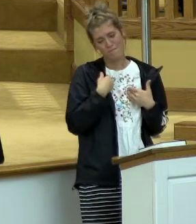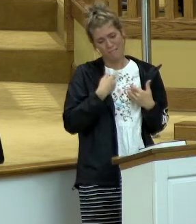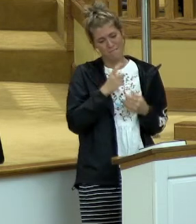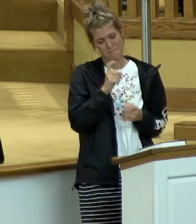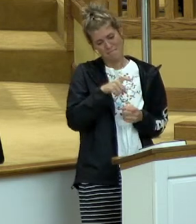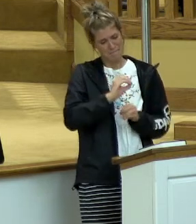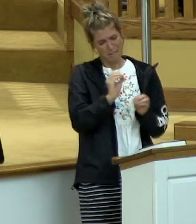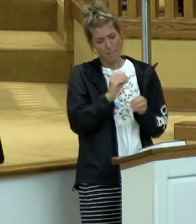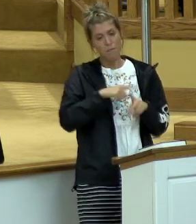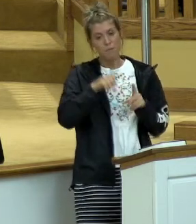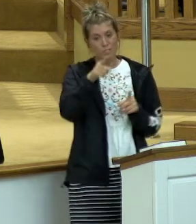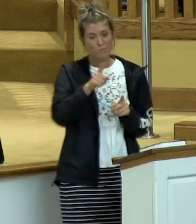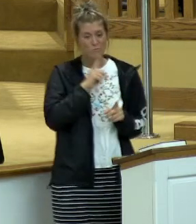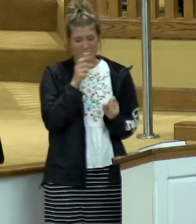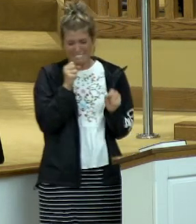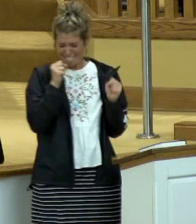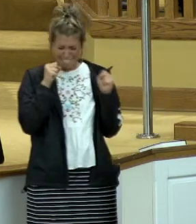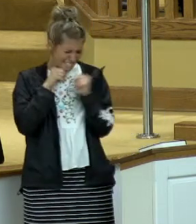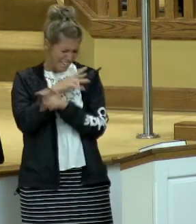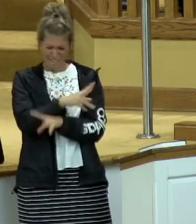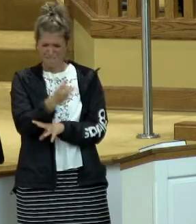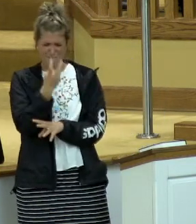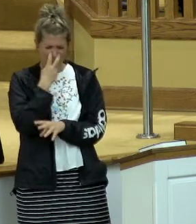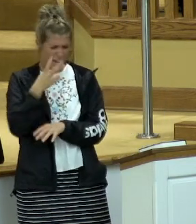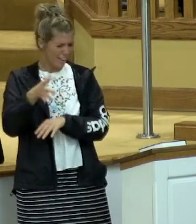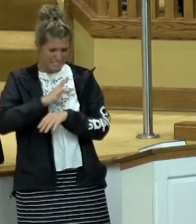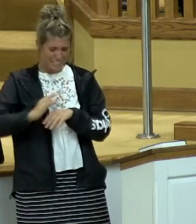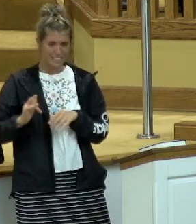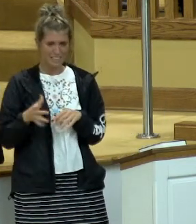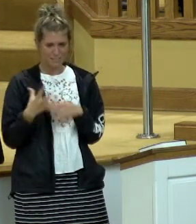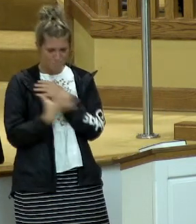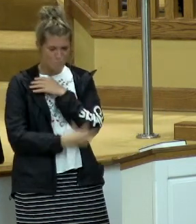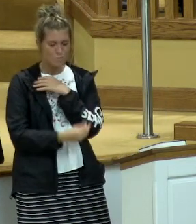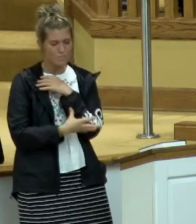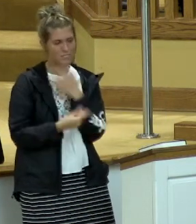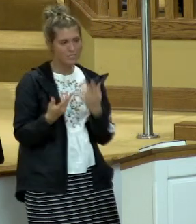need of nothing. But here's the deal. You are wretched, miserable, poor, blind, and naked.